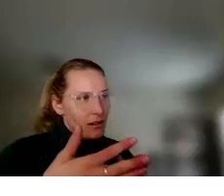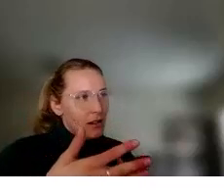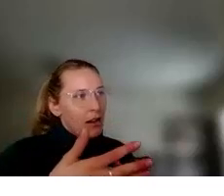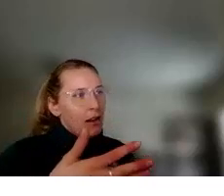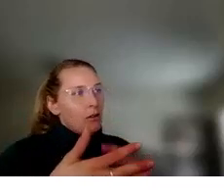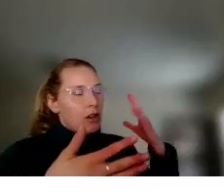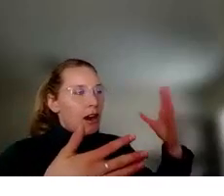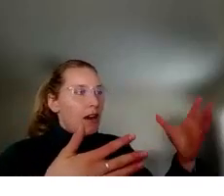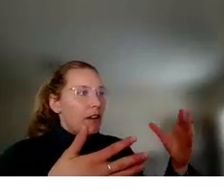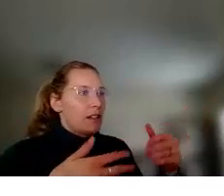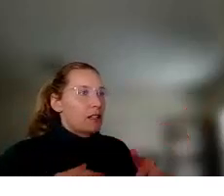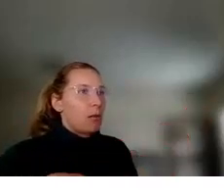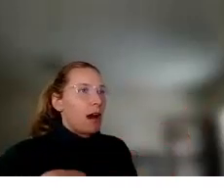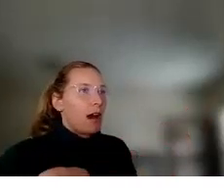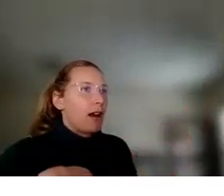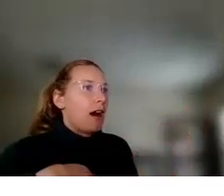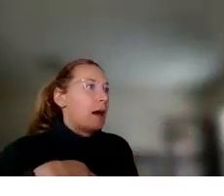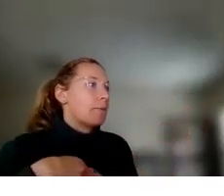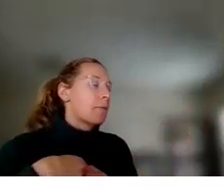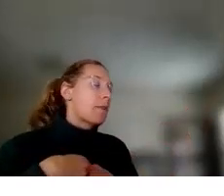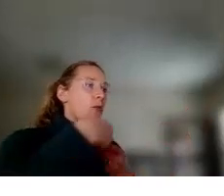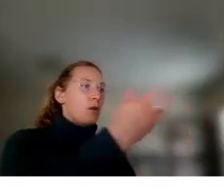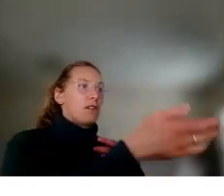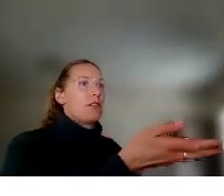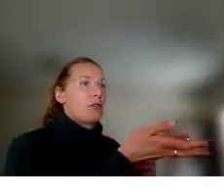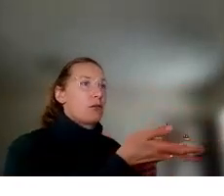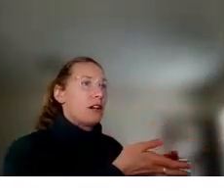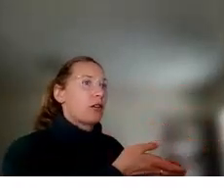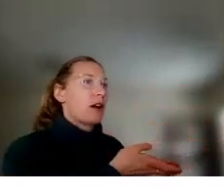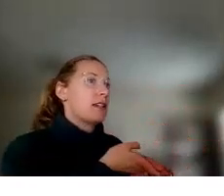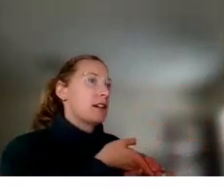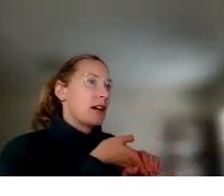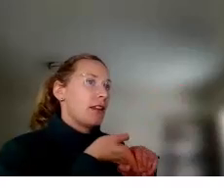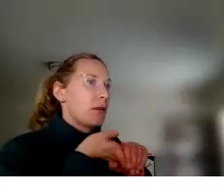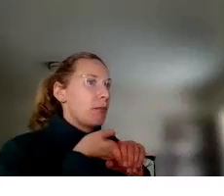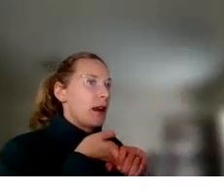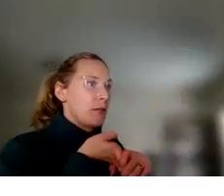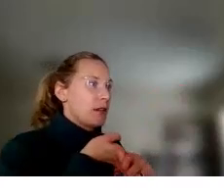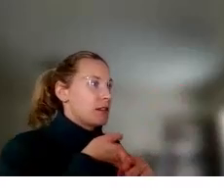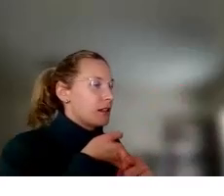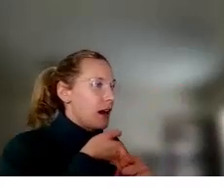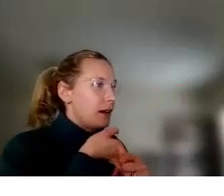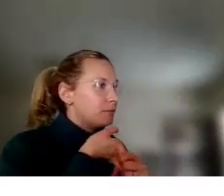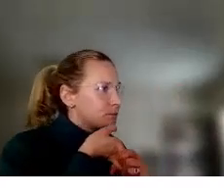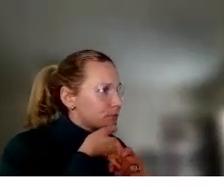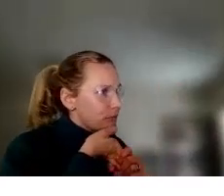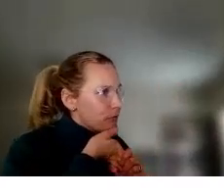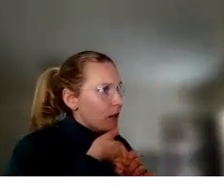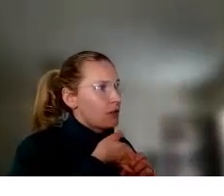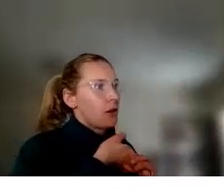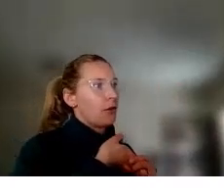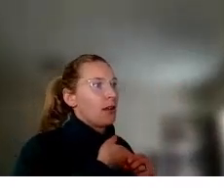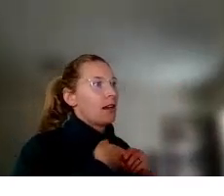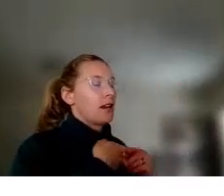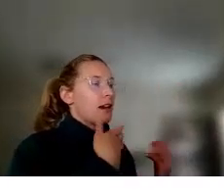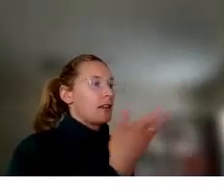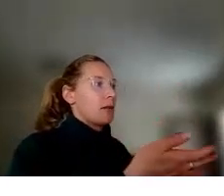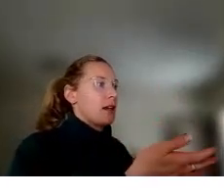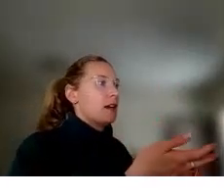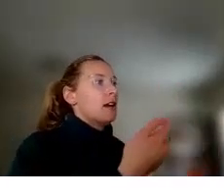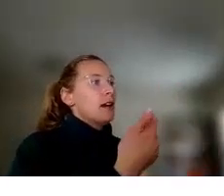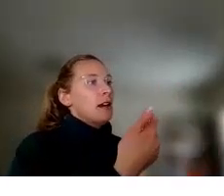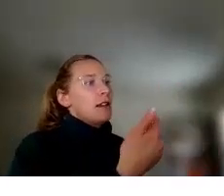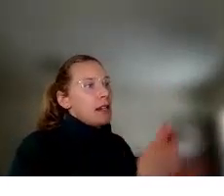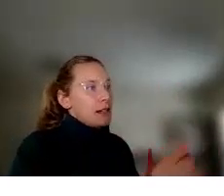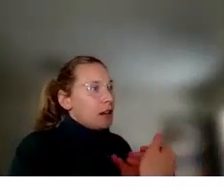medical needs, which are evidenced by one of the three criteria at the bottom of the slide. So they can